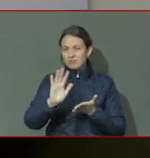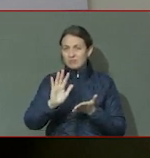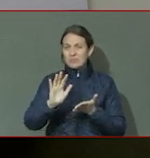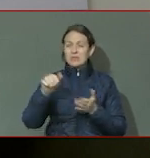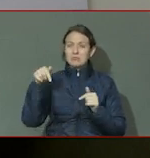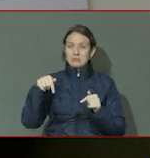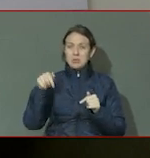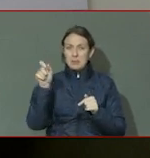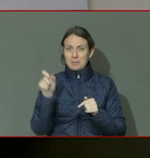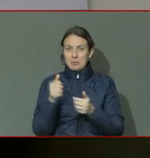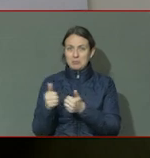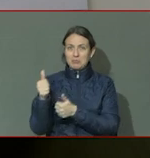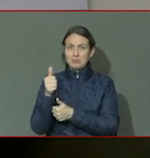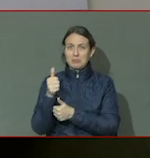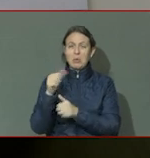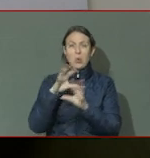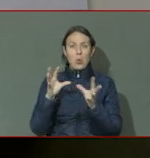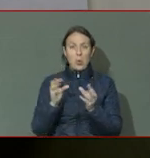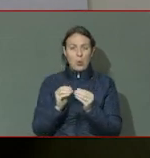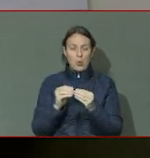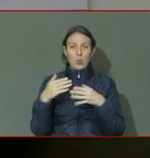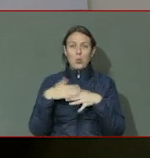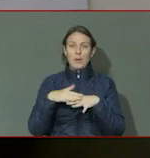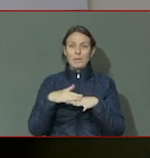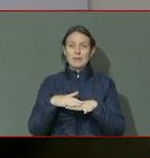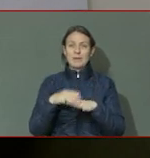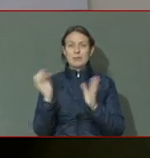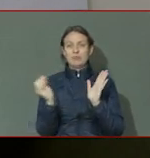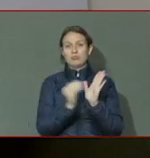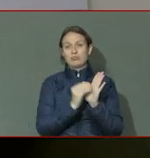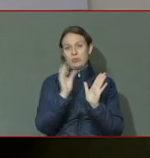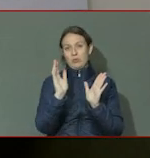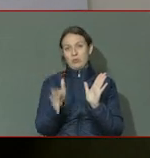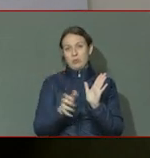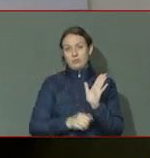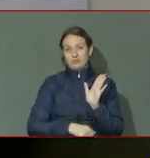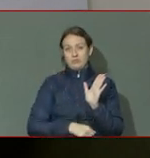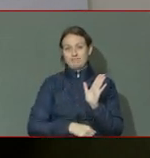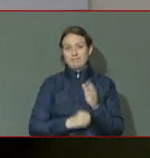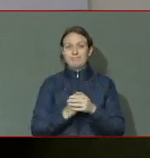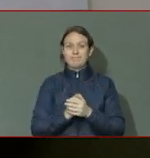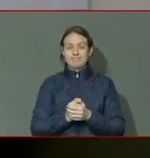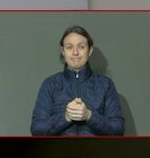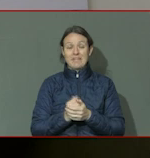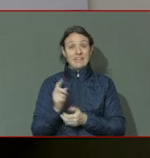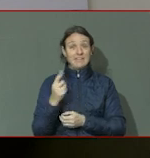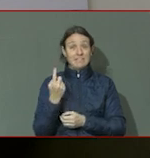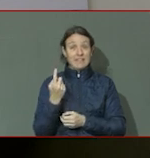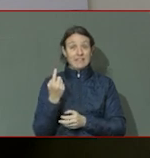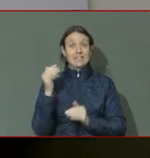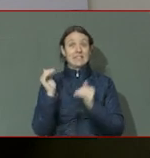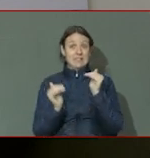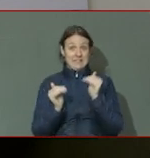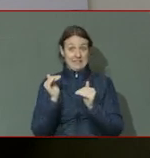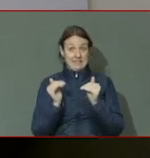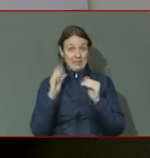lesson on the website. So I will give this to him. I'm first going to do equilibrium.